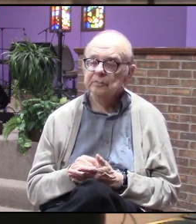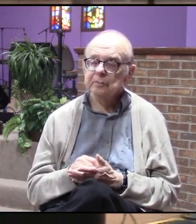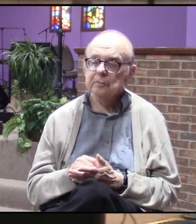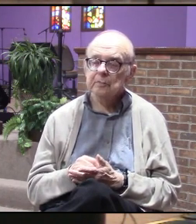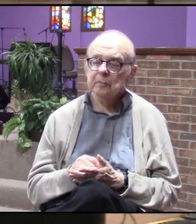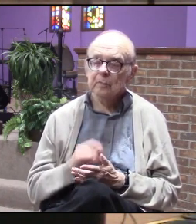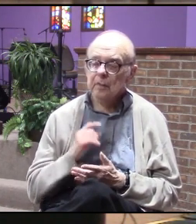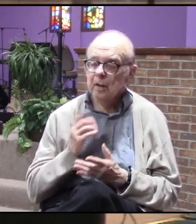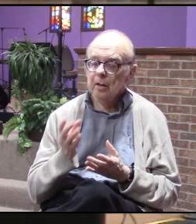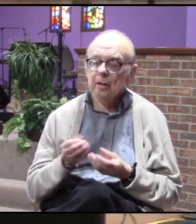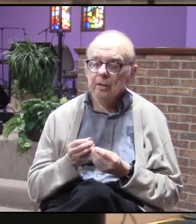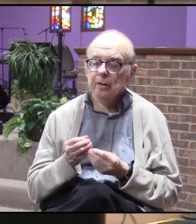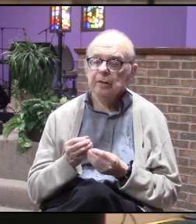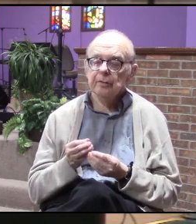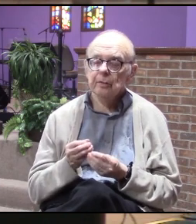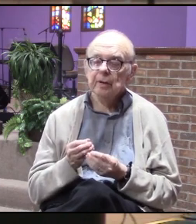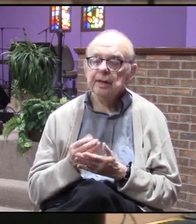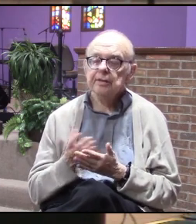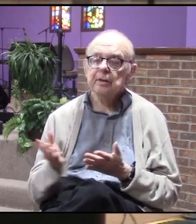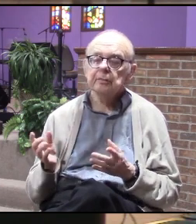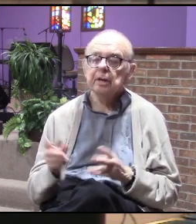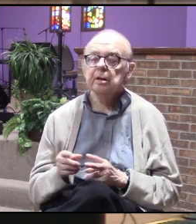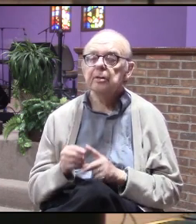that they really wanted to give you something special.